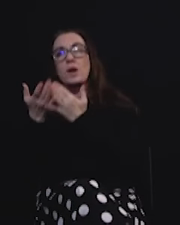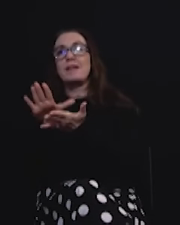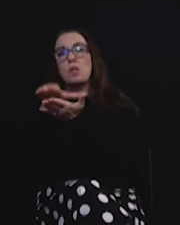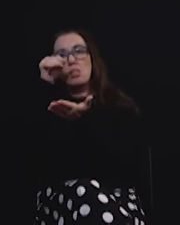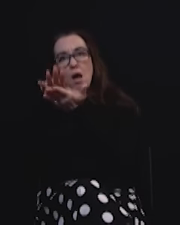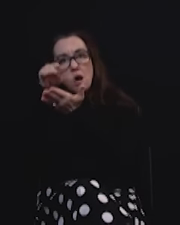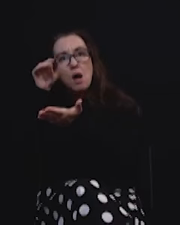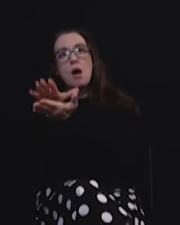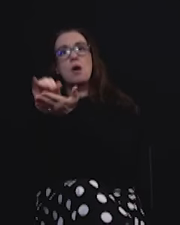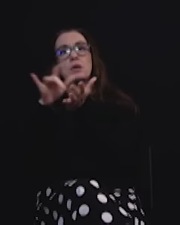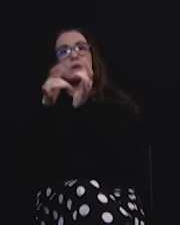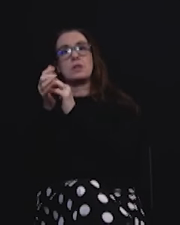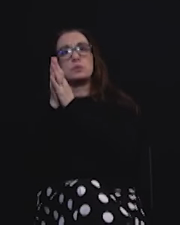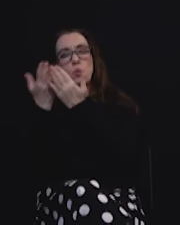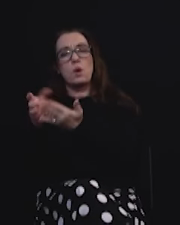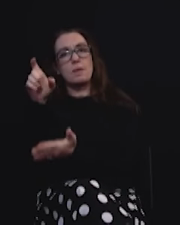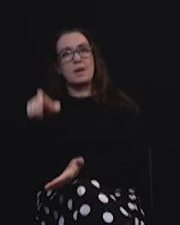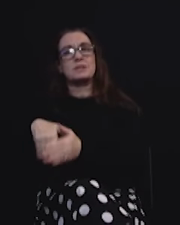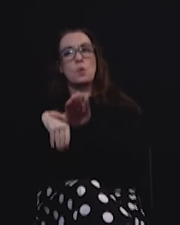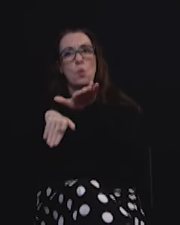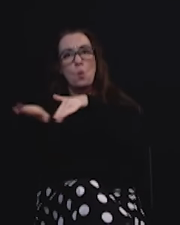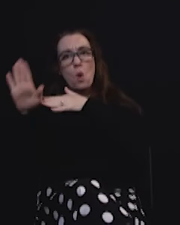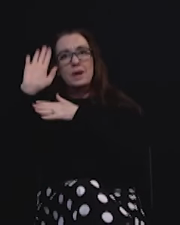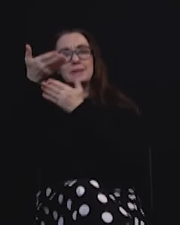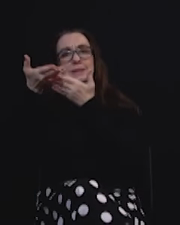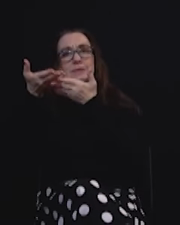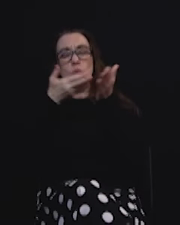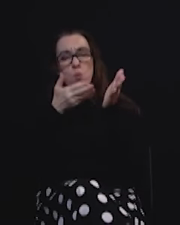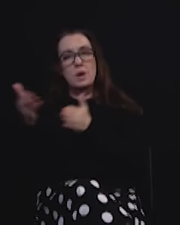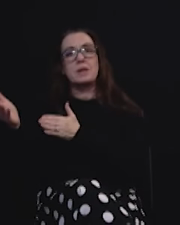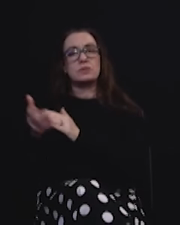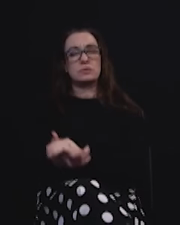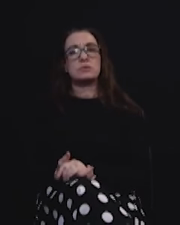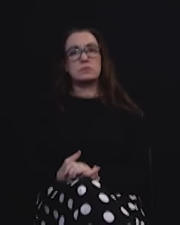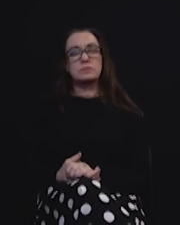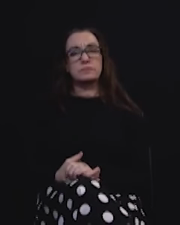word and walk in his way.